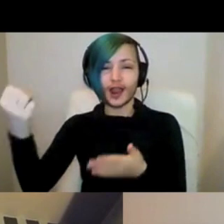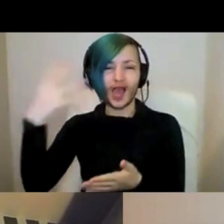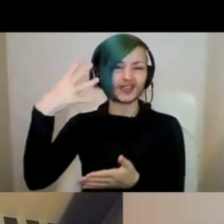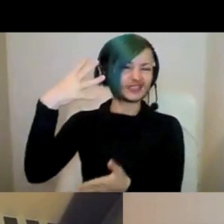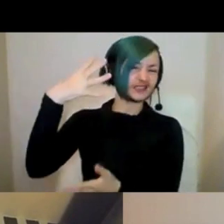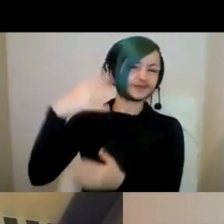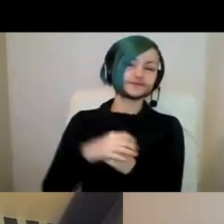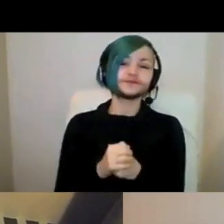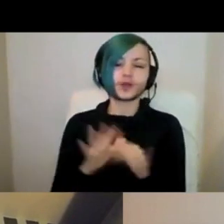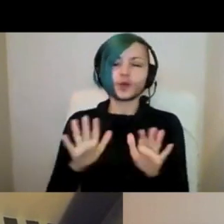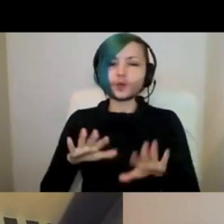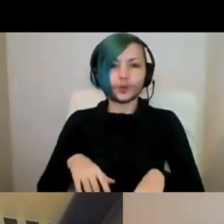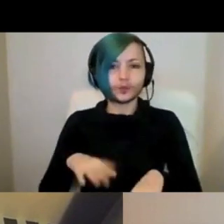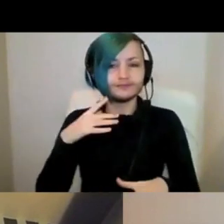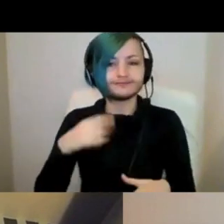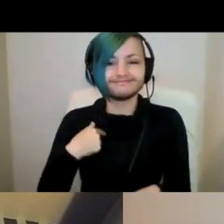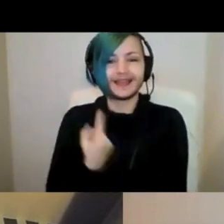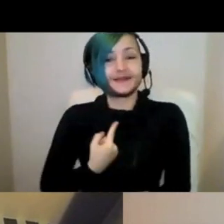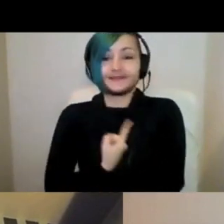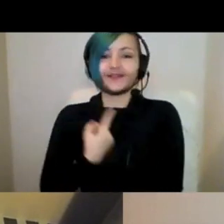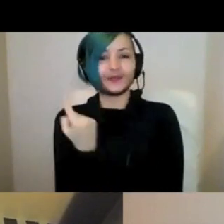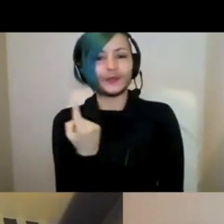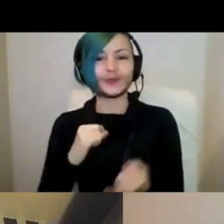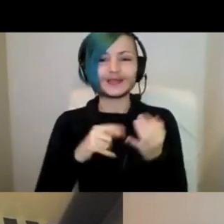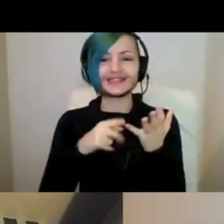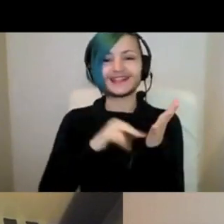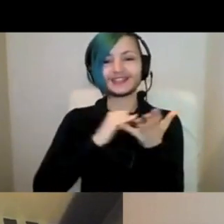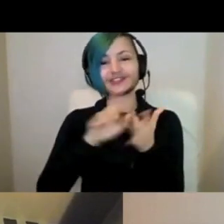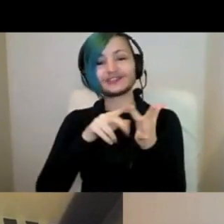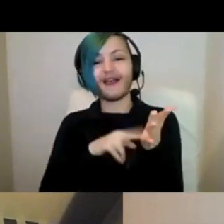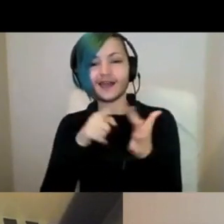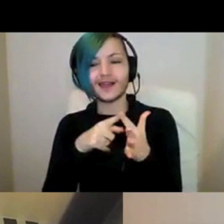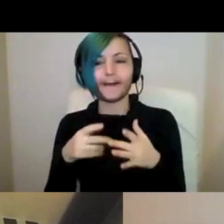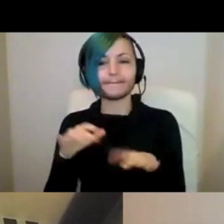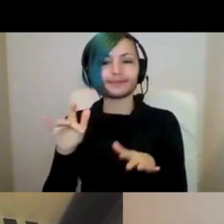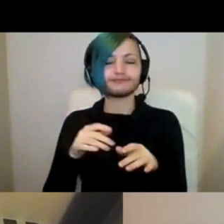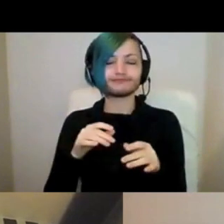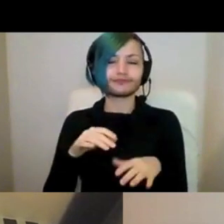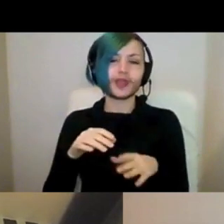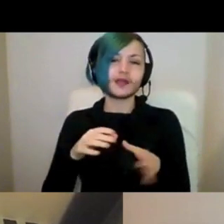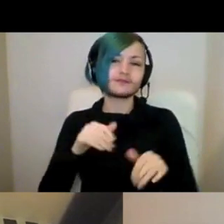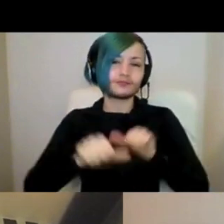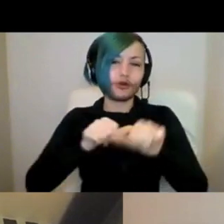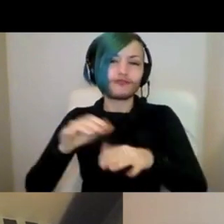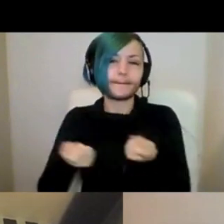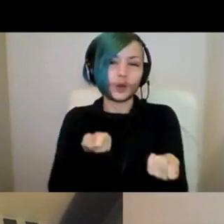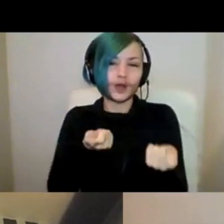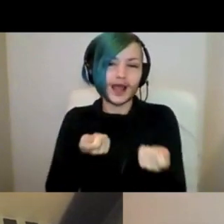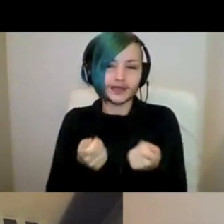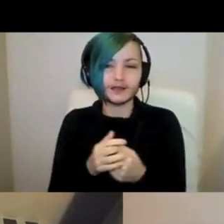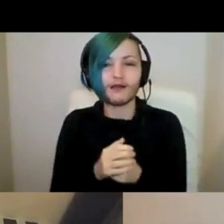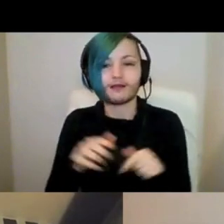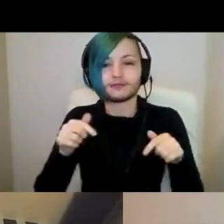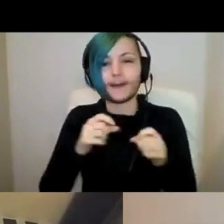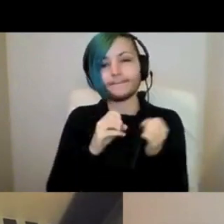yeah, I'm Sunshine and I'm the public program coordinator at Bloc Projects. My pronouns are